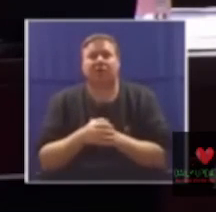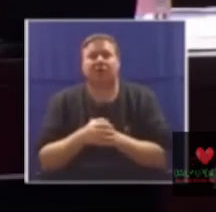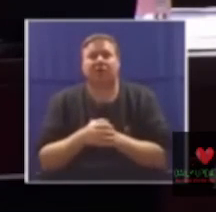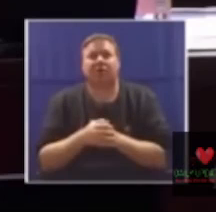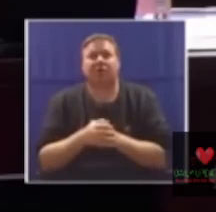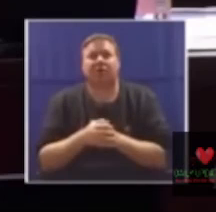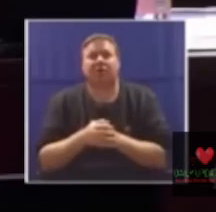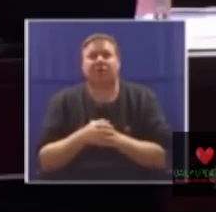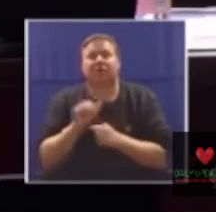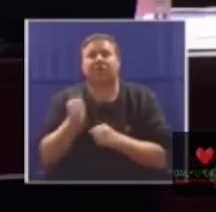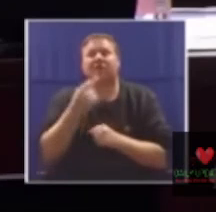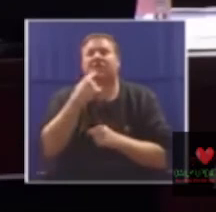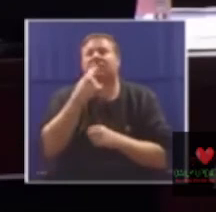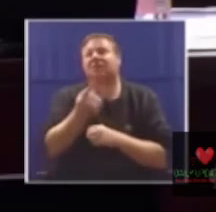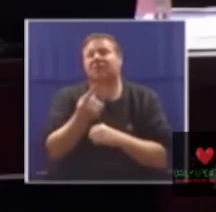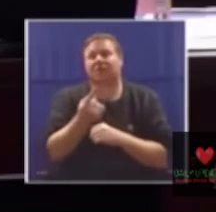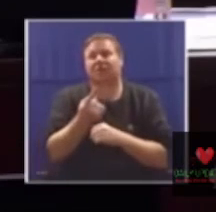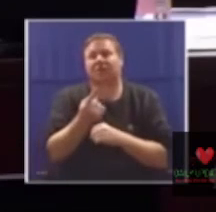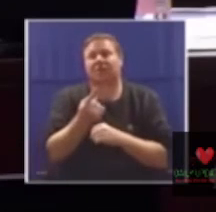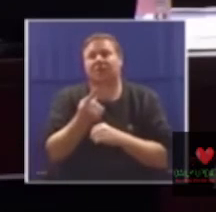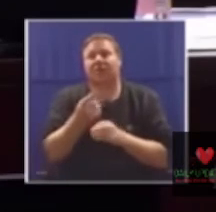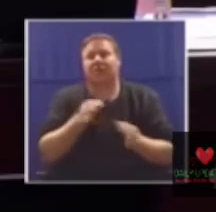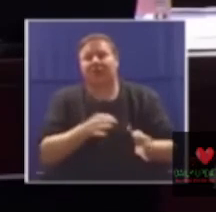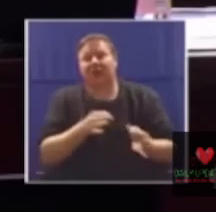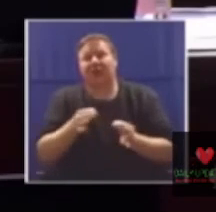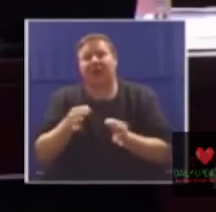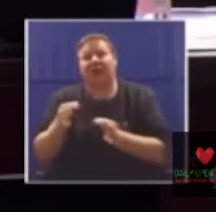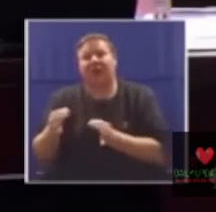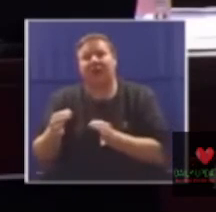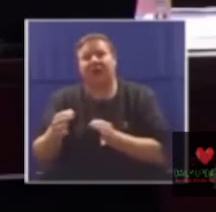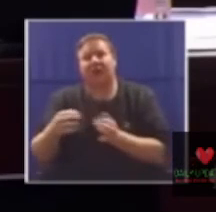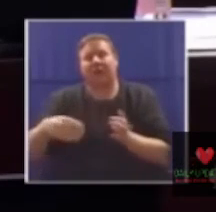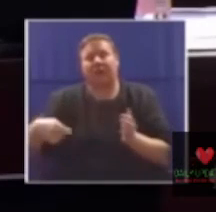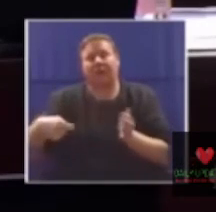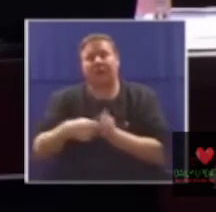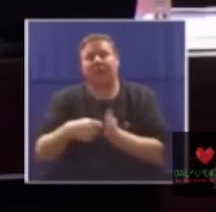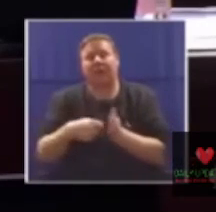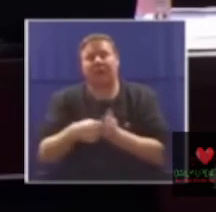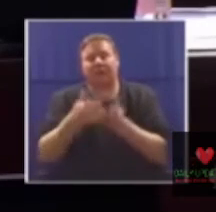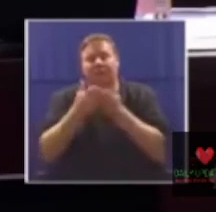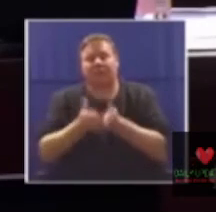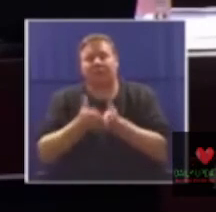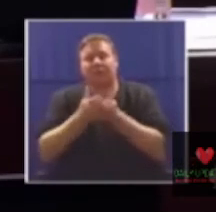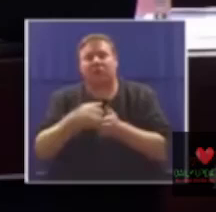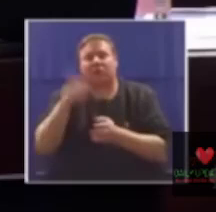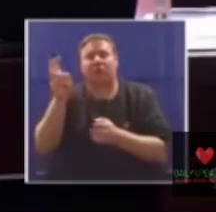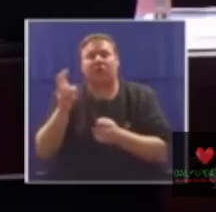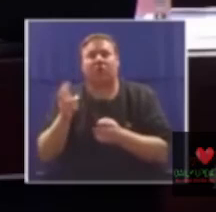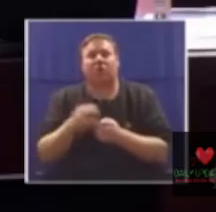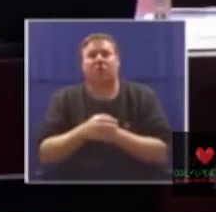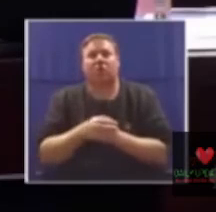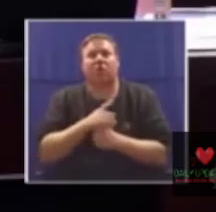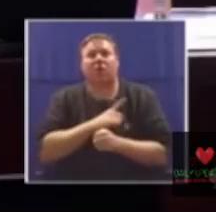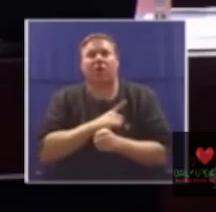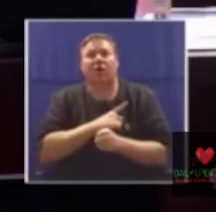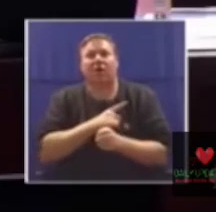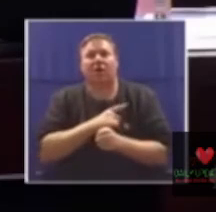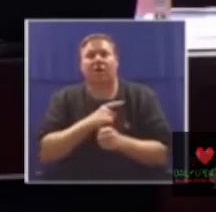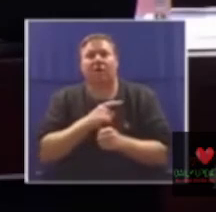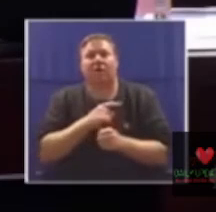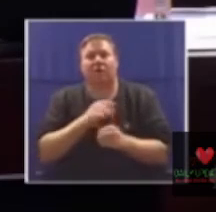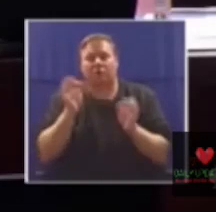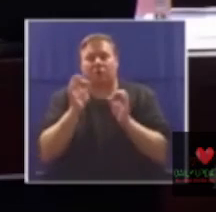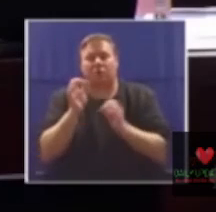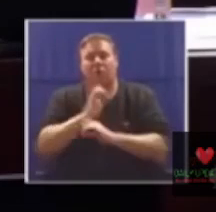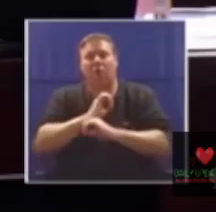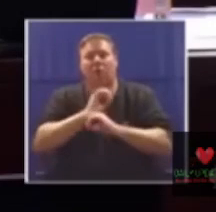And we then said that the delays in plugging in the floating power stations is because there's no conclusion on